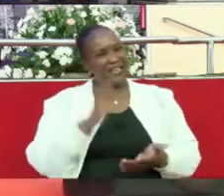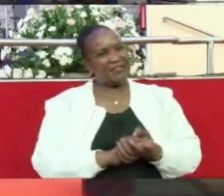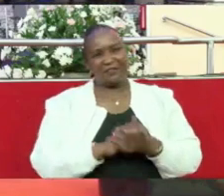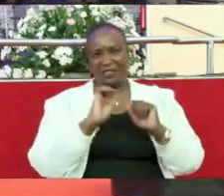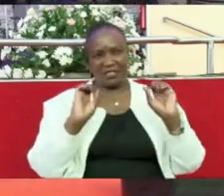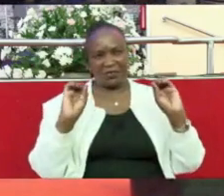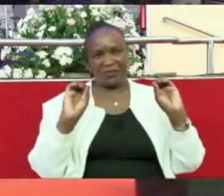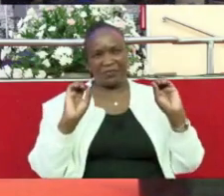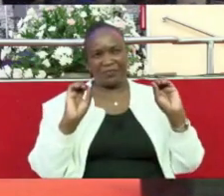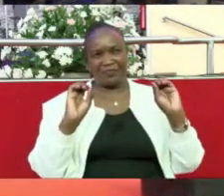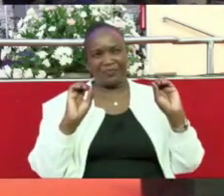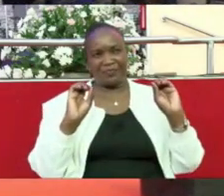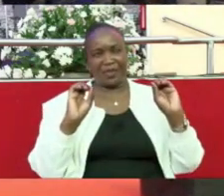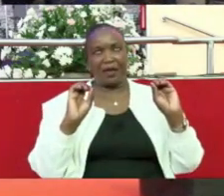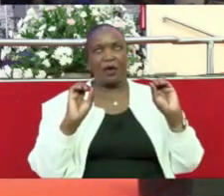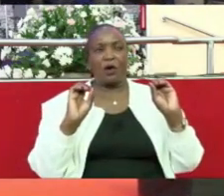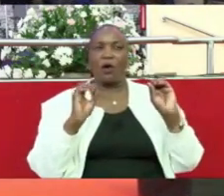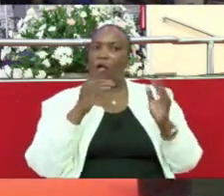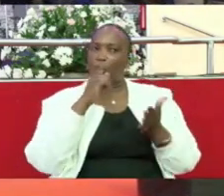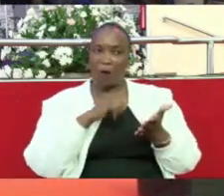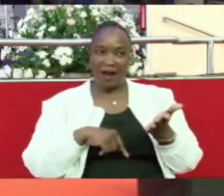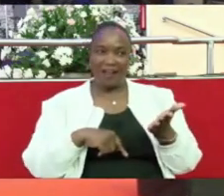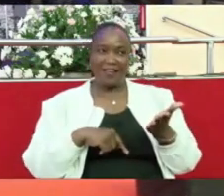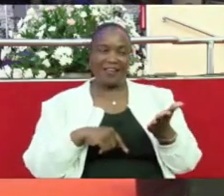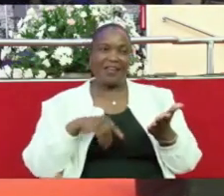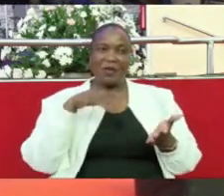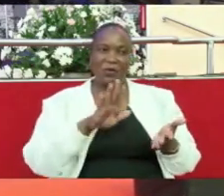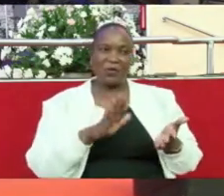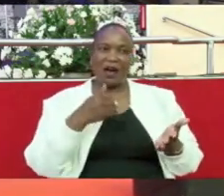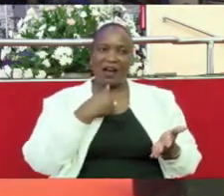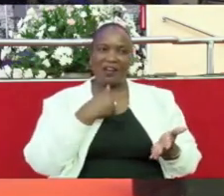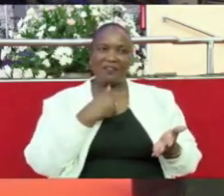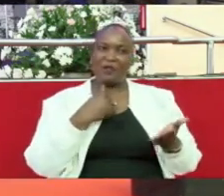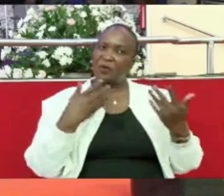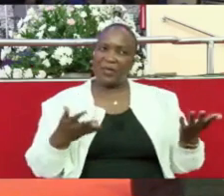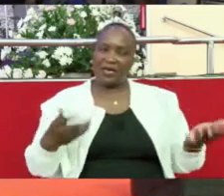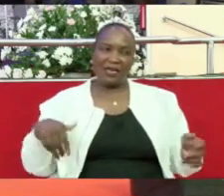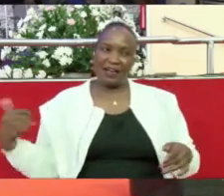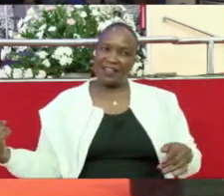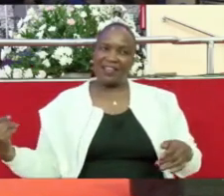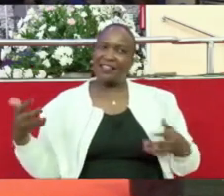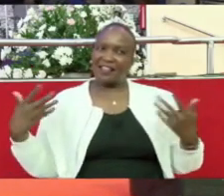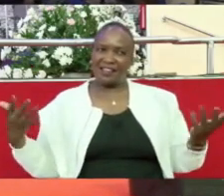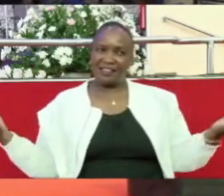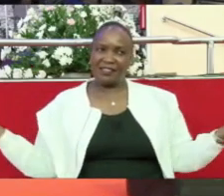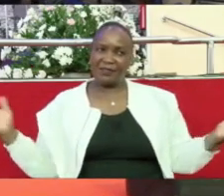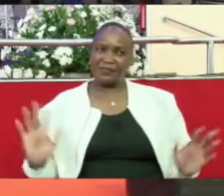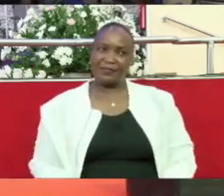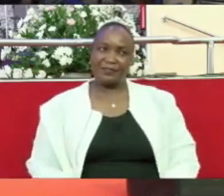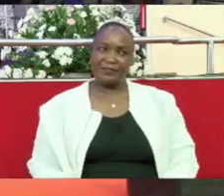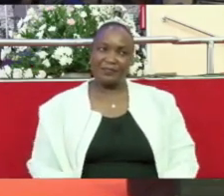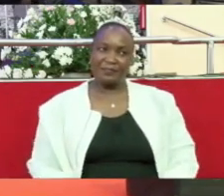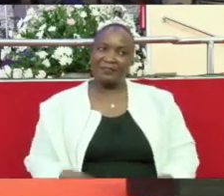suppresses that which the Lord is saying. And so the Lord is saying that we have the power